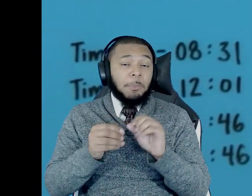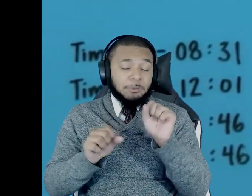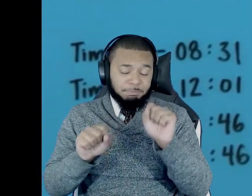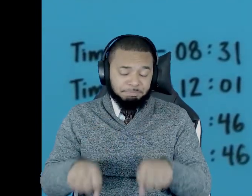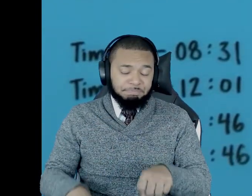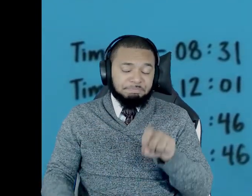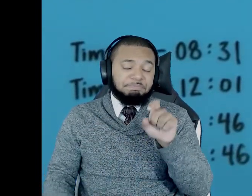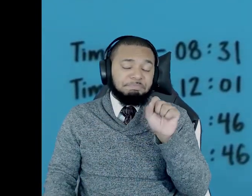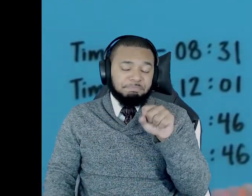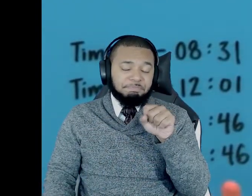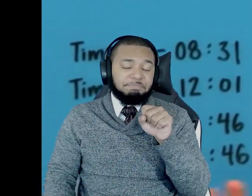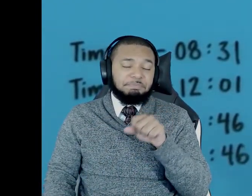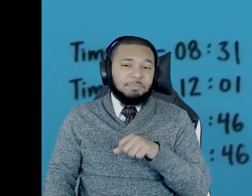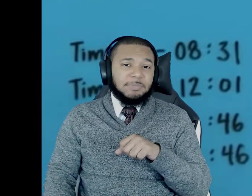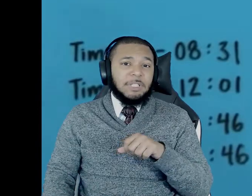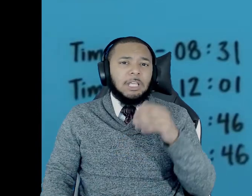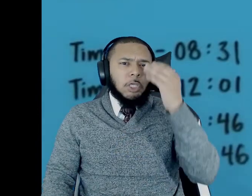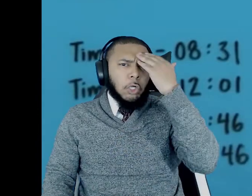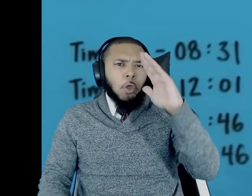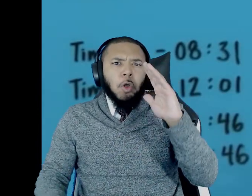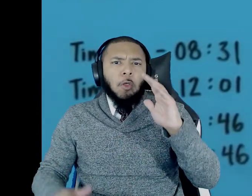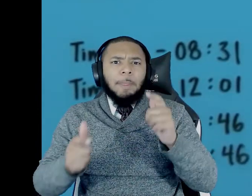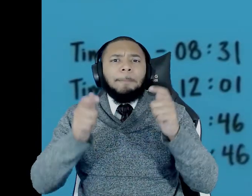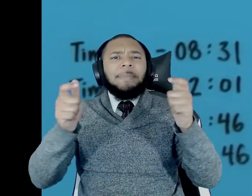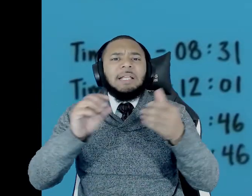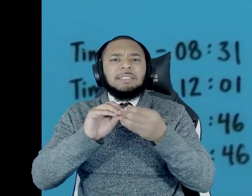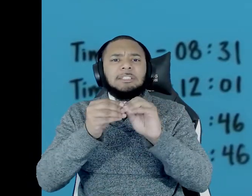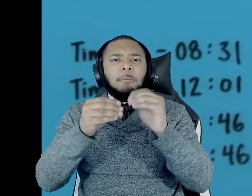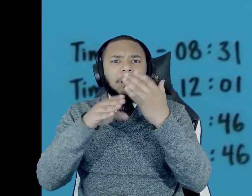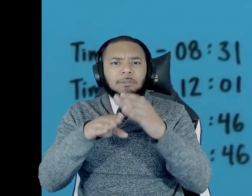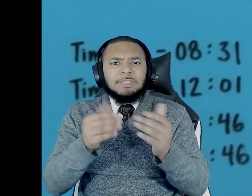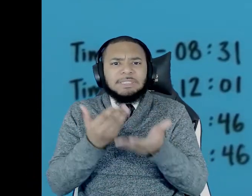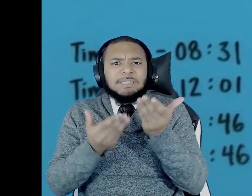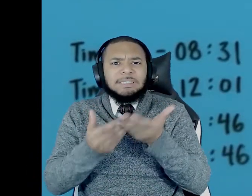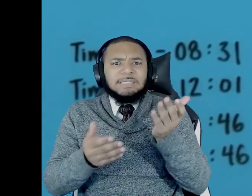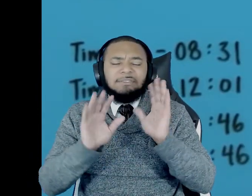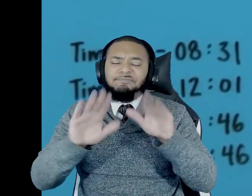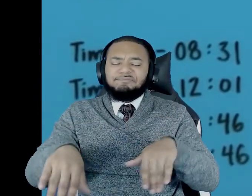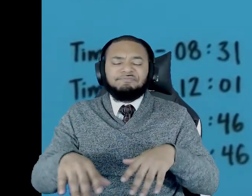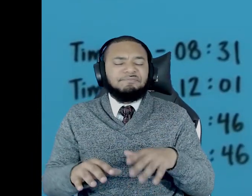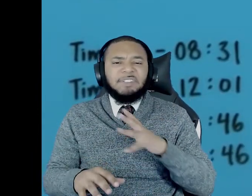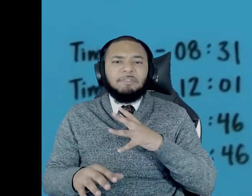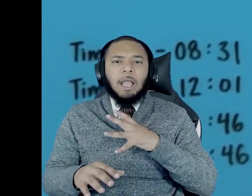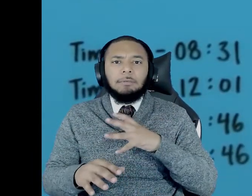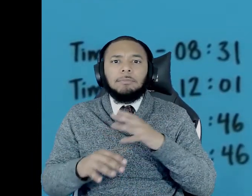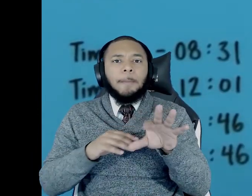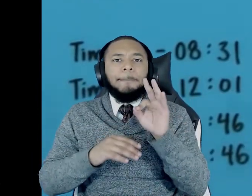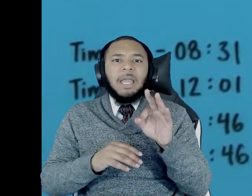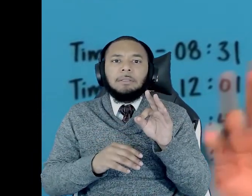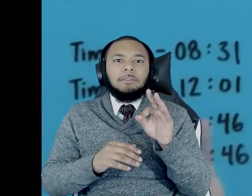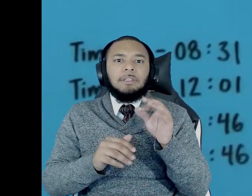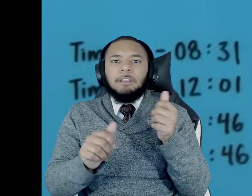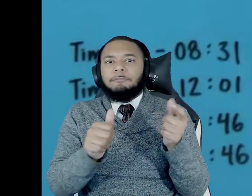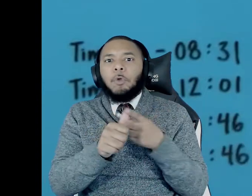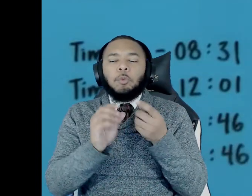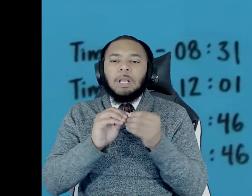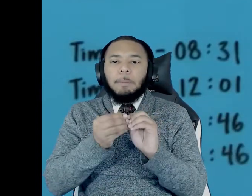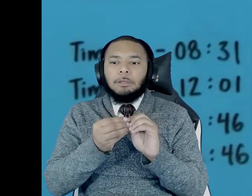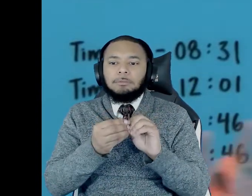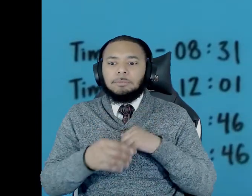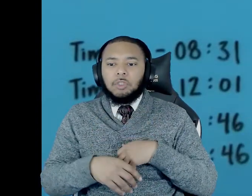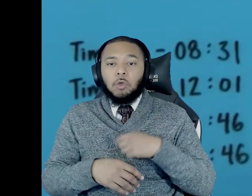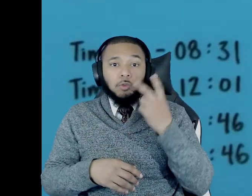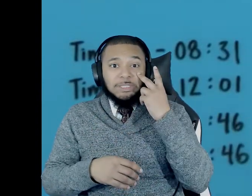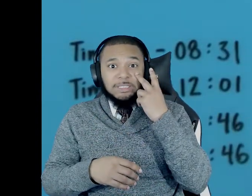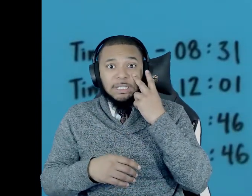here. If you can't think of the highest one, just choose one. I mean, it looks like this ends in a 5 and this ends in a 0, so they're probably both divisible by